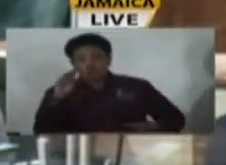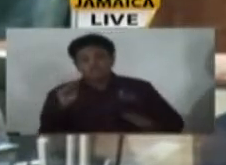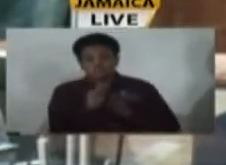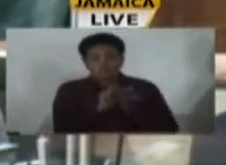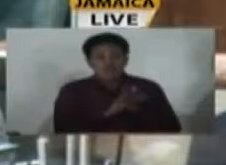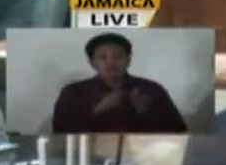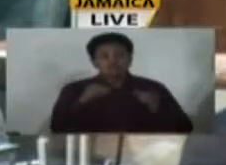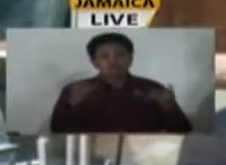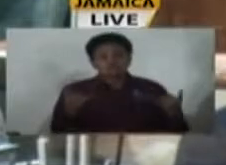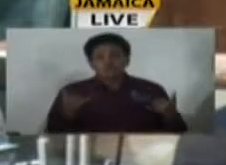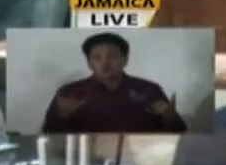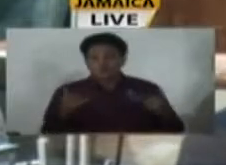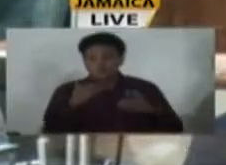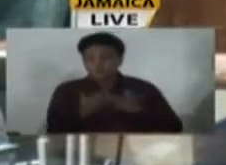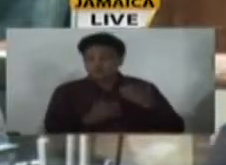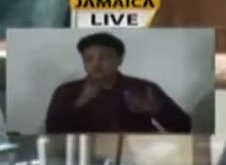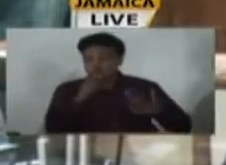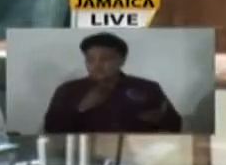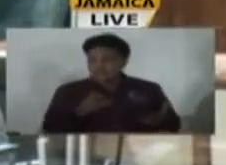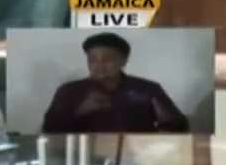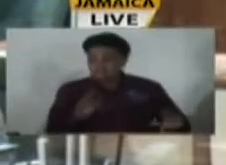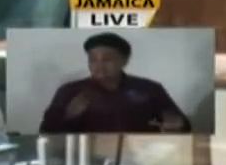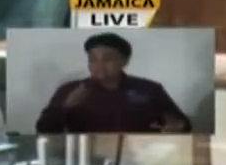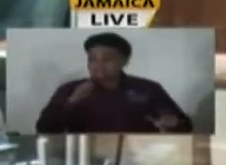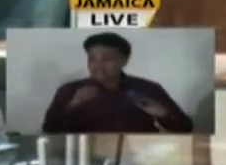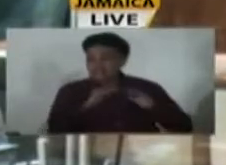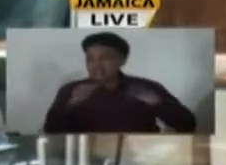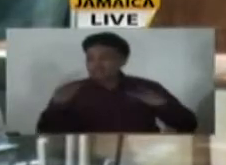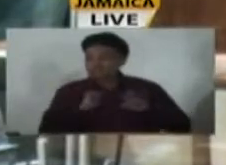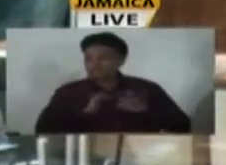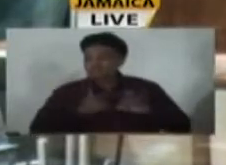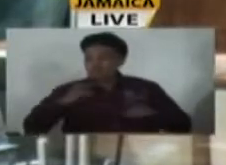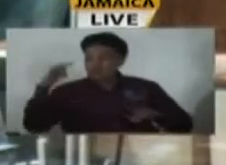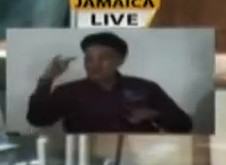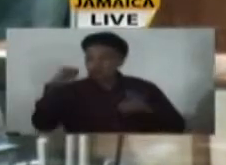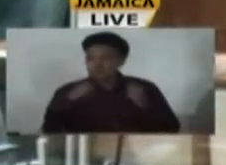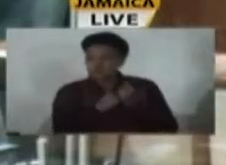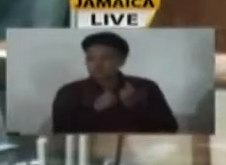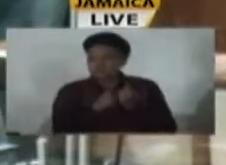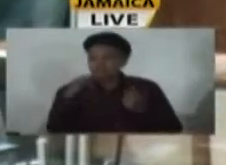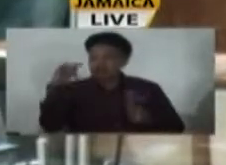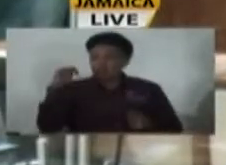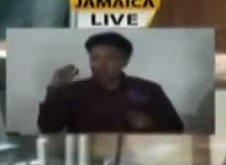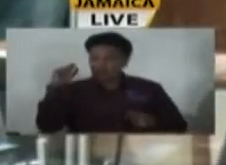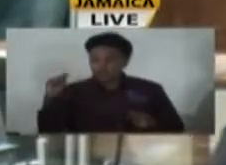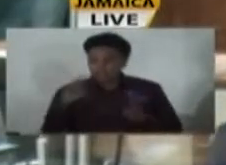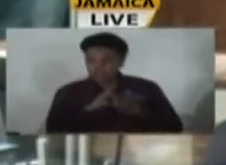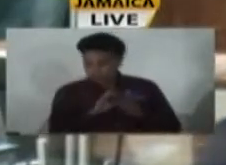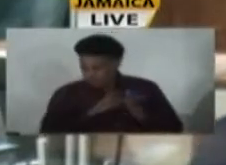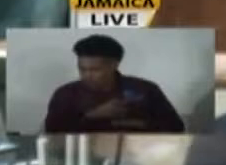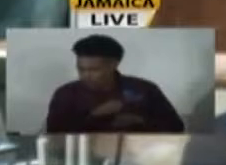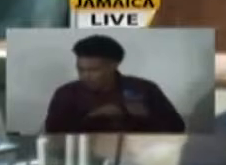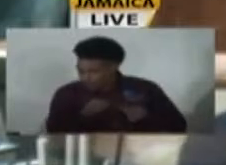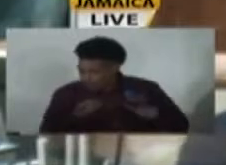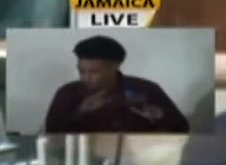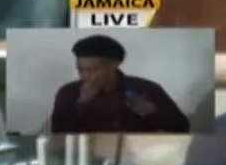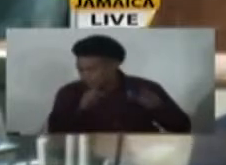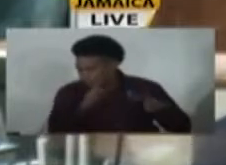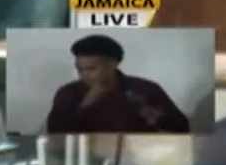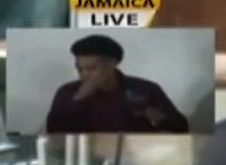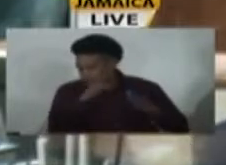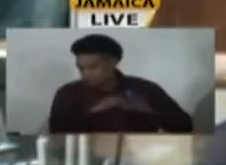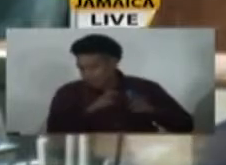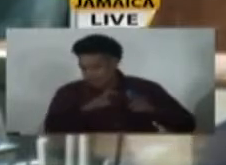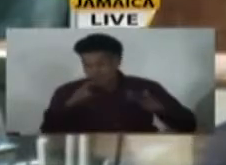bringing in modern procedures that will facilitate the leveraging of our airport and airport assets, along with our hardworking people, to play a